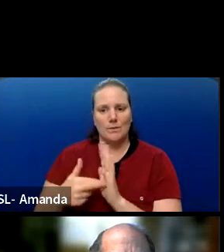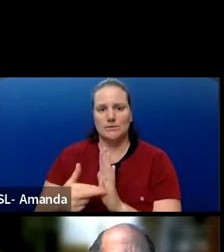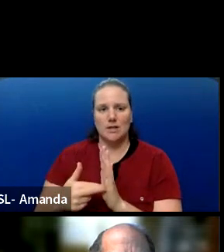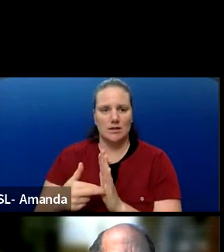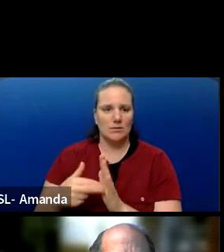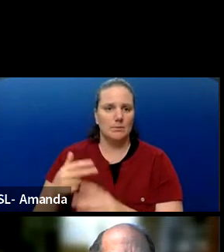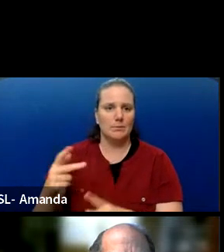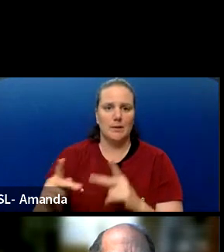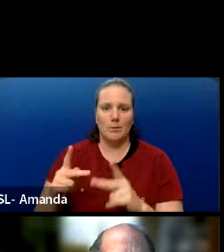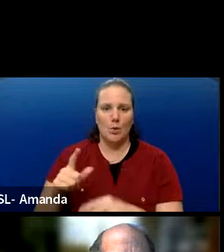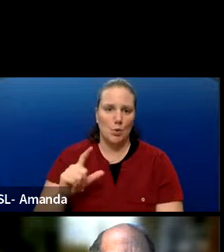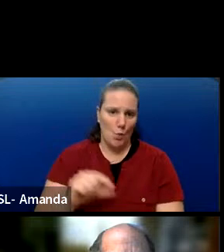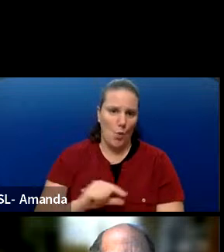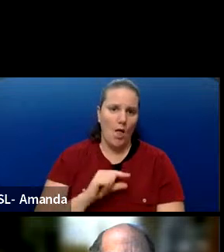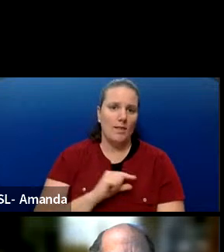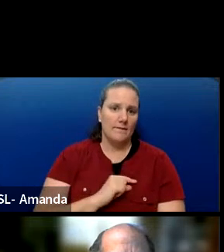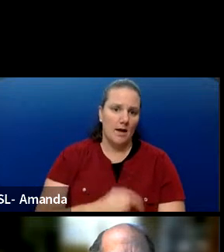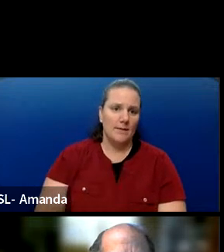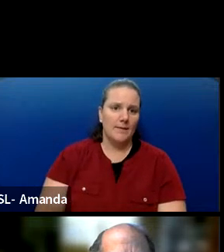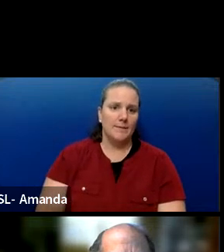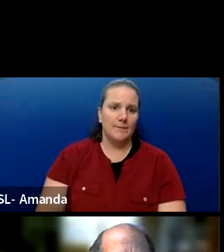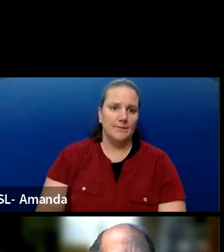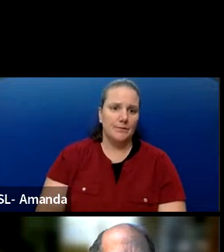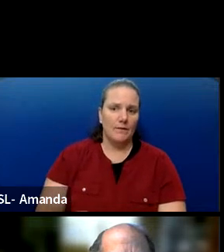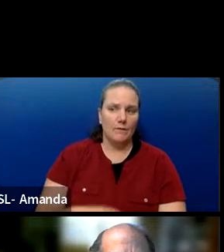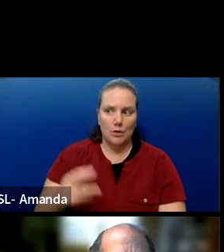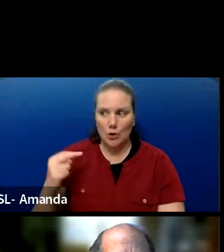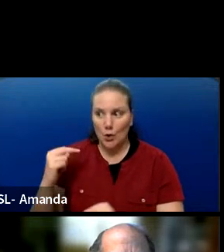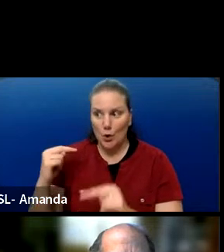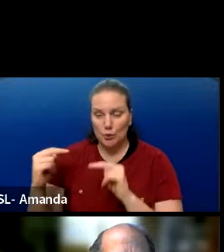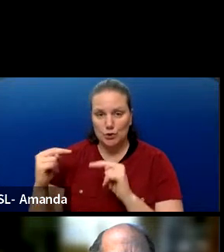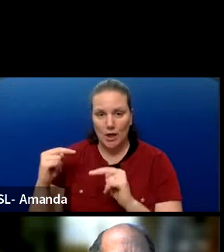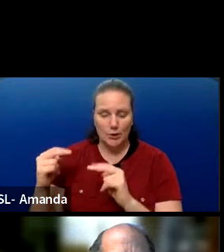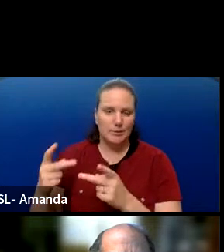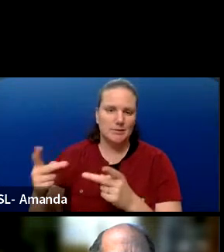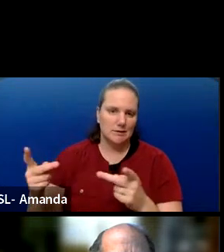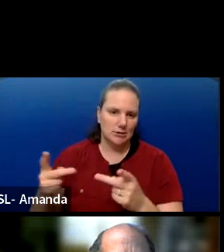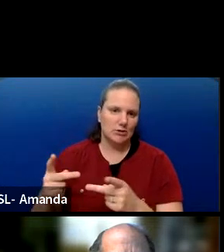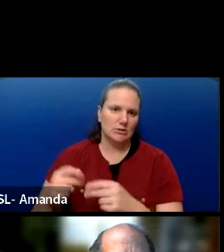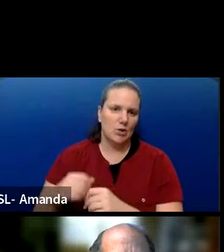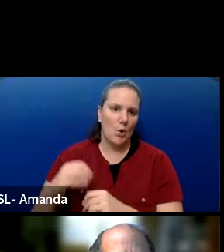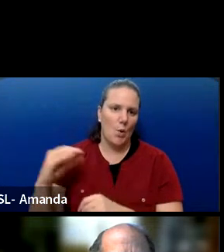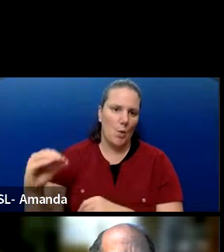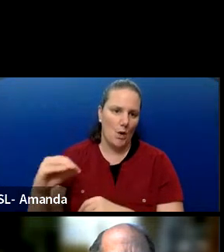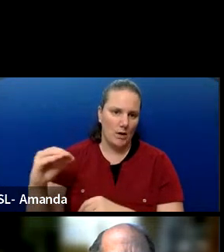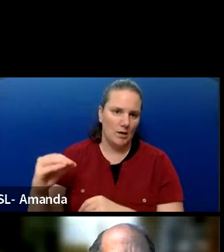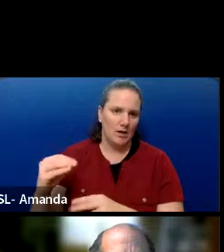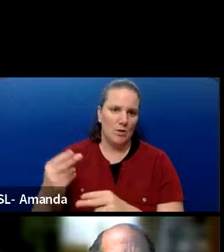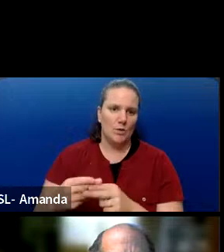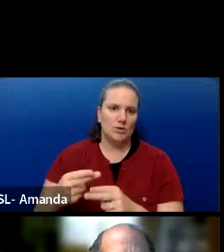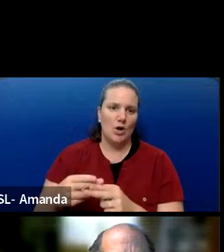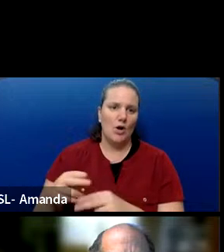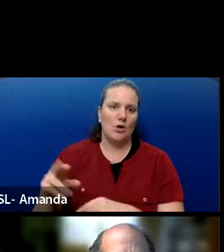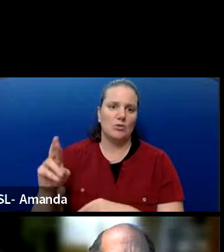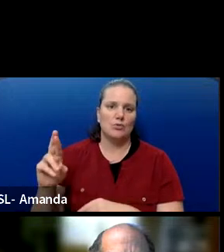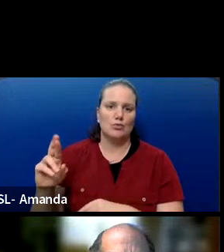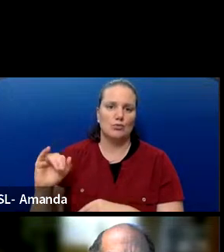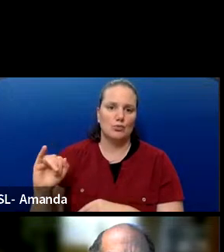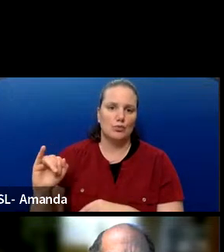people that qualify for those negotiator positions. In Oregon, it was called